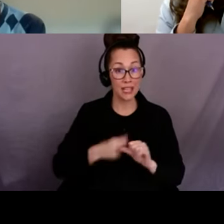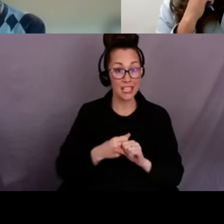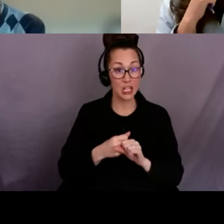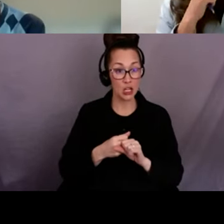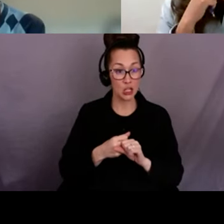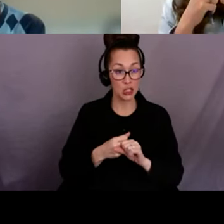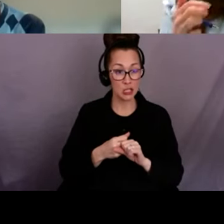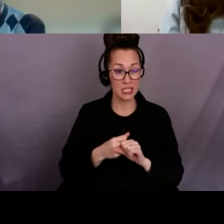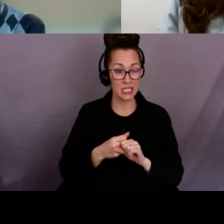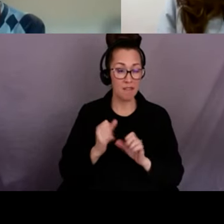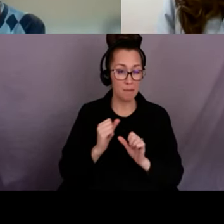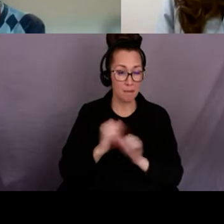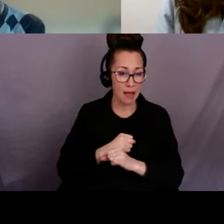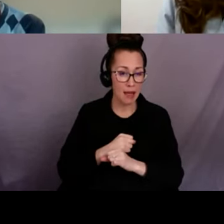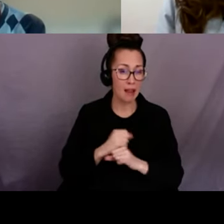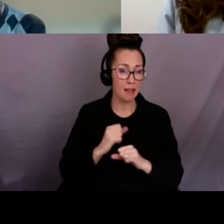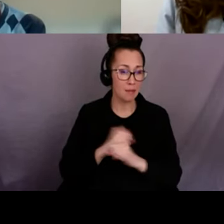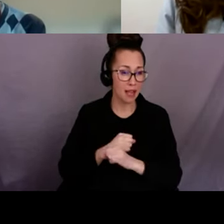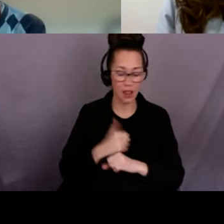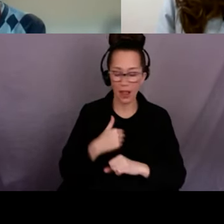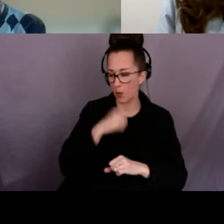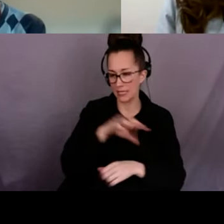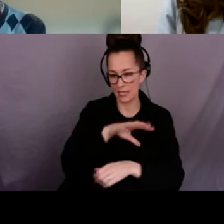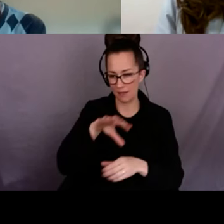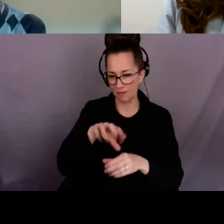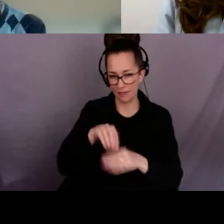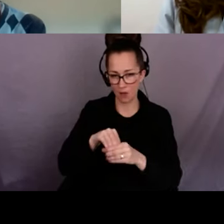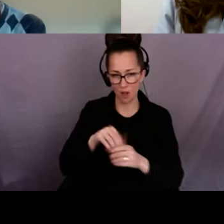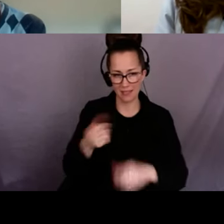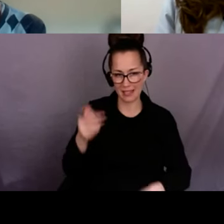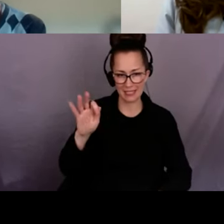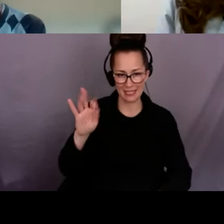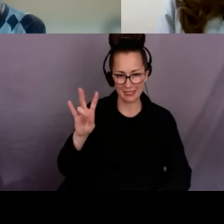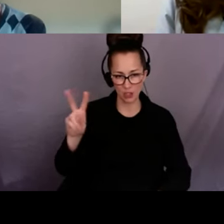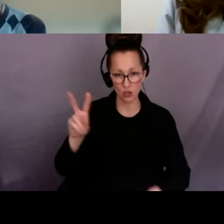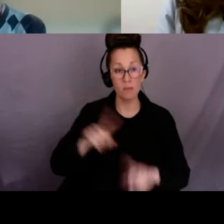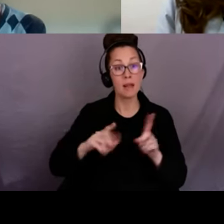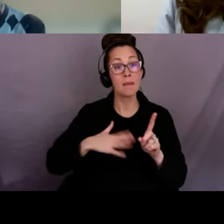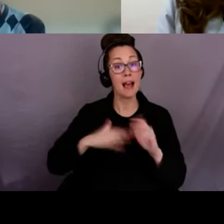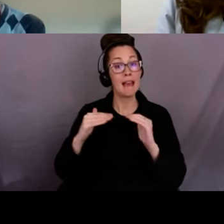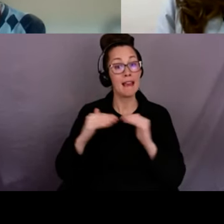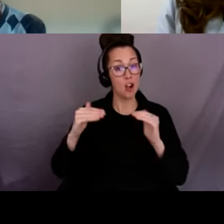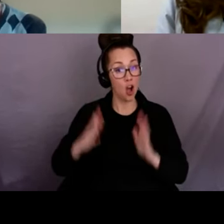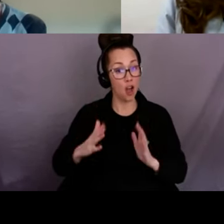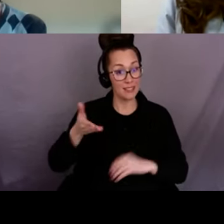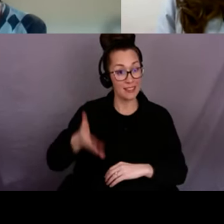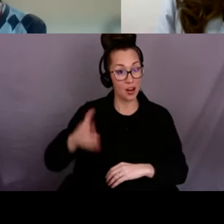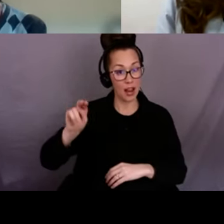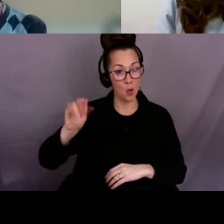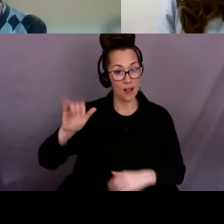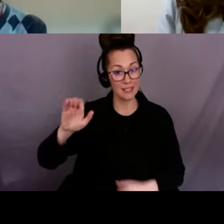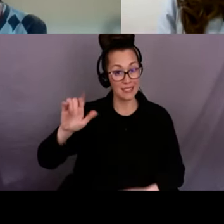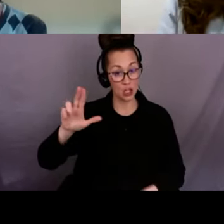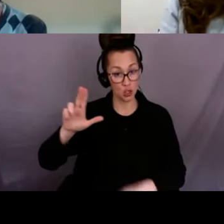of pitched battle. I was not there in 1972, obviously, But my colleagues at the NYCLU,